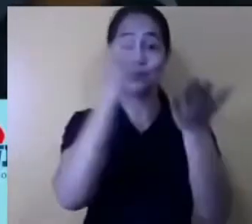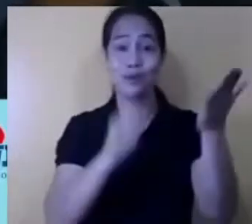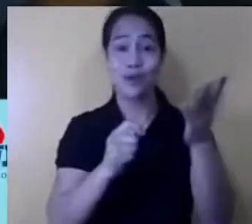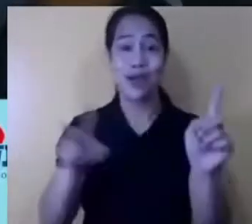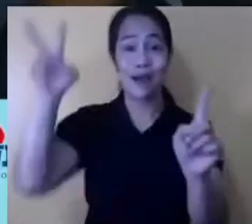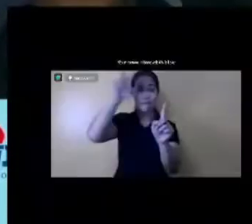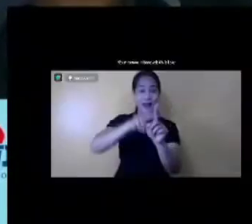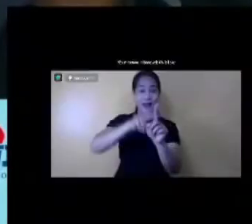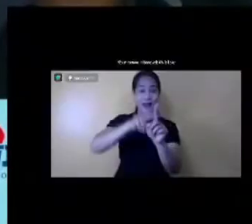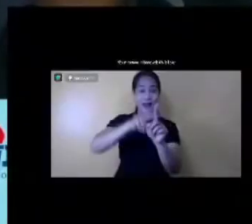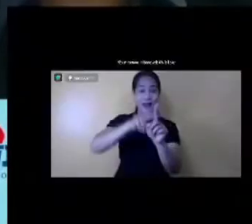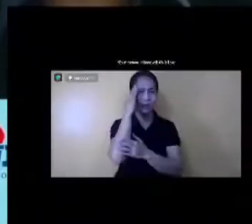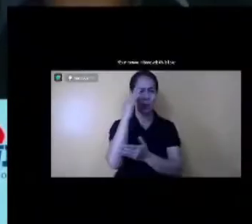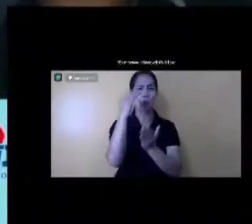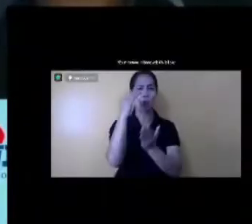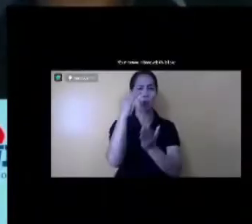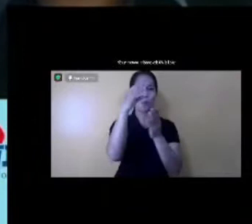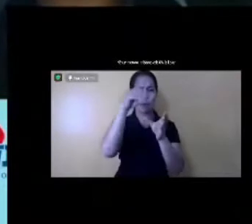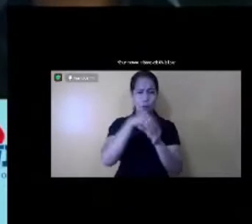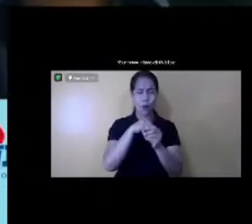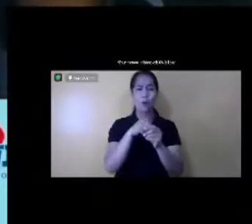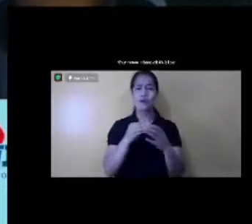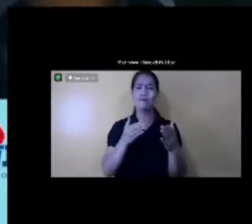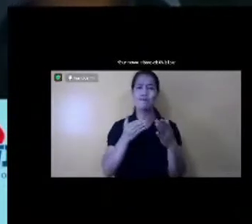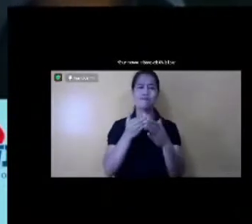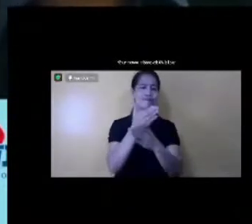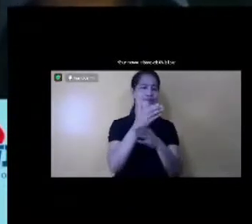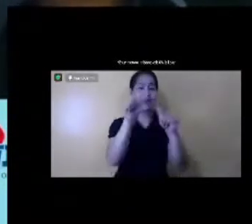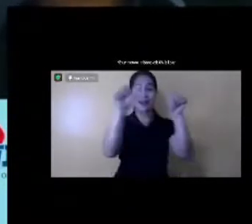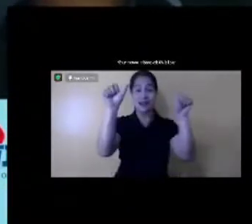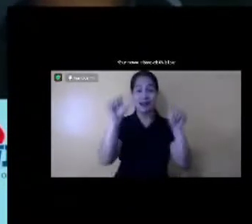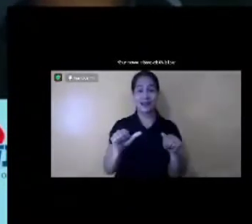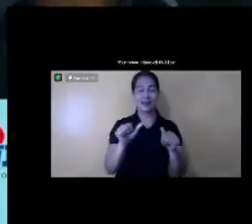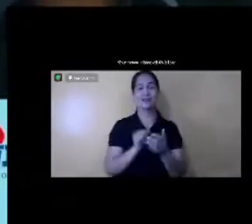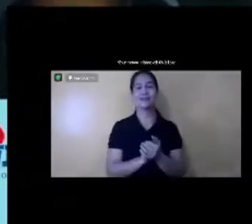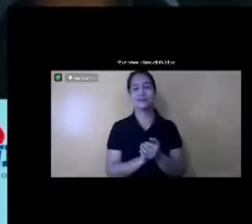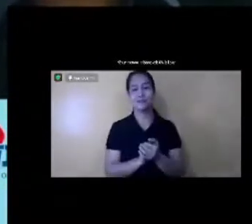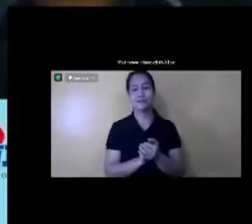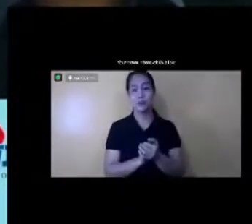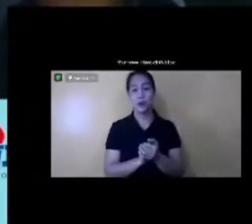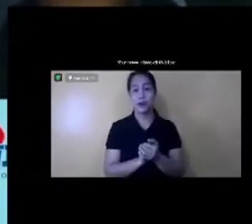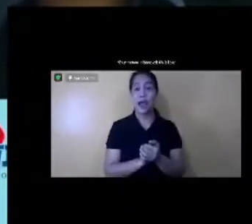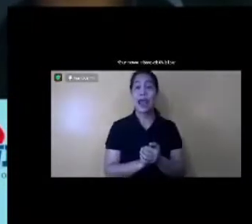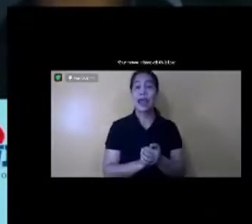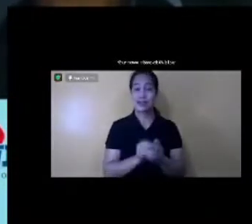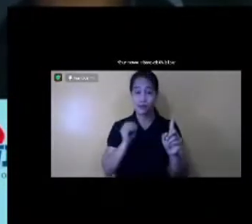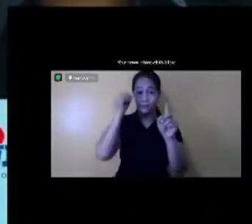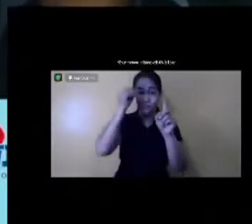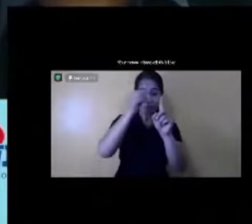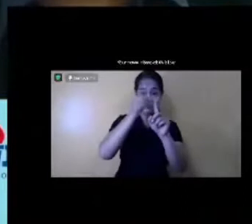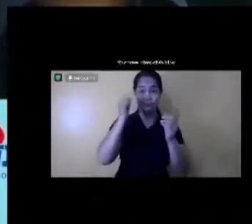content within and across curriculum teaching areas. And this objective has been with